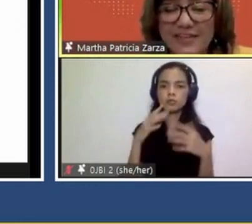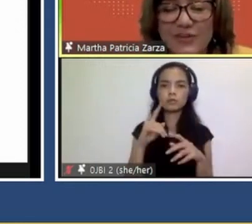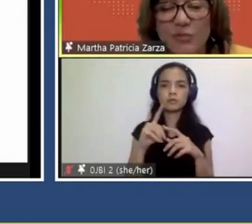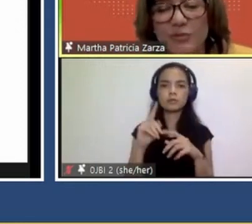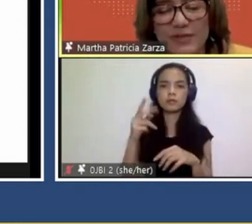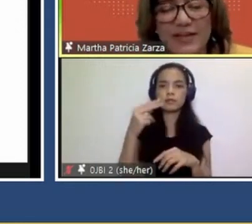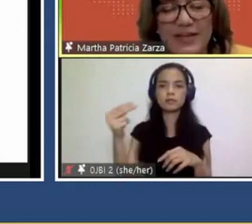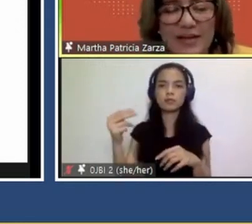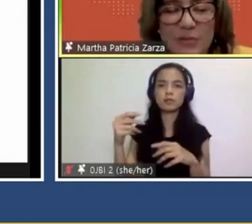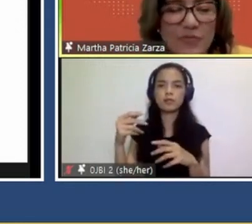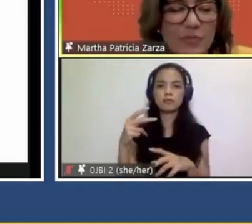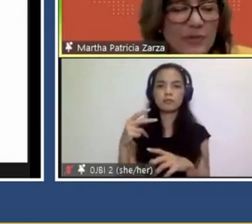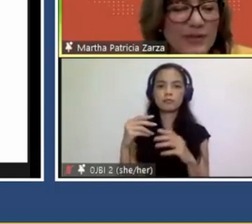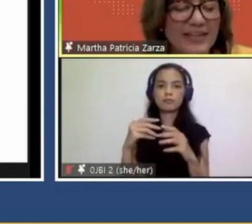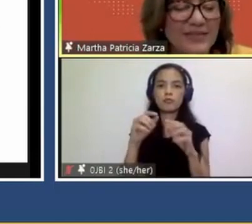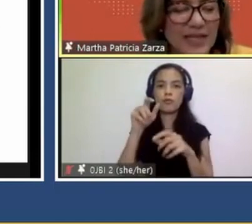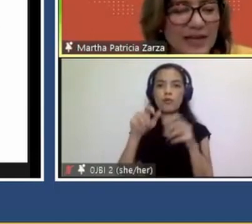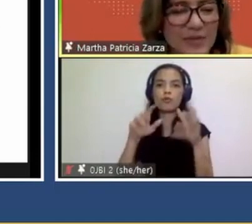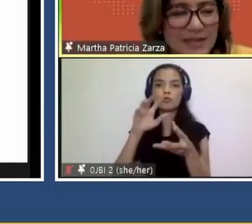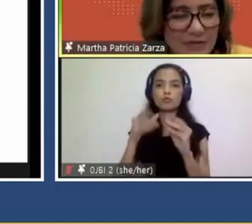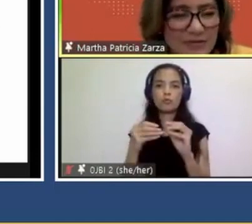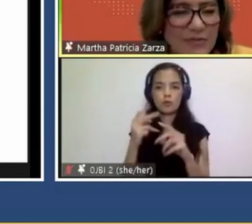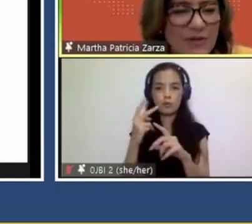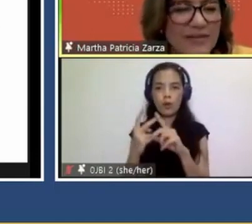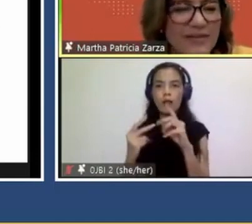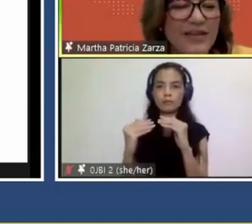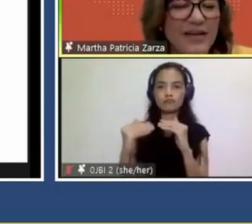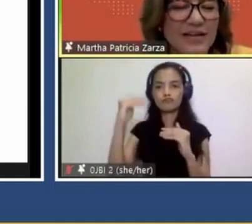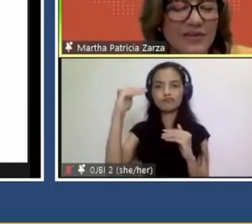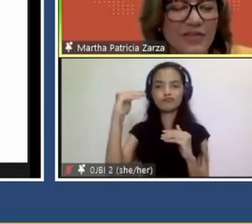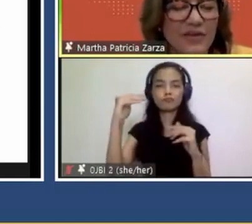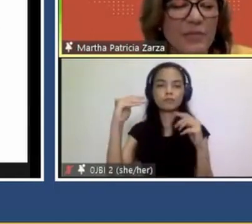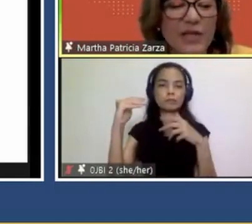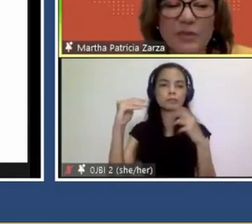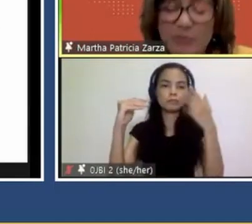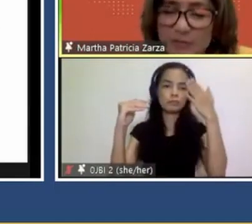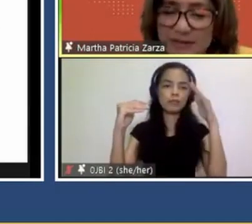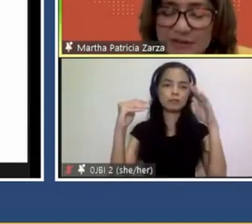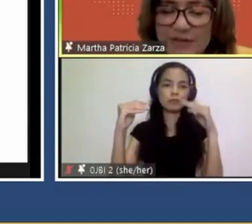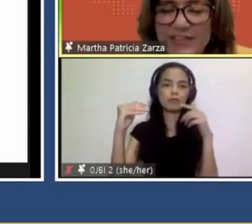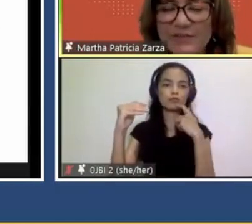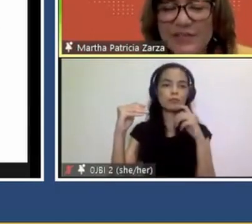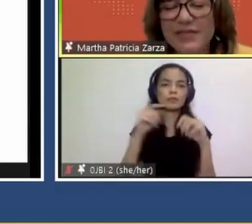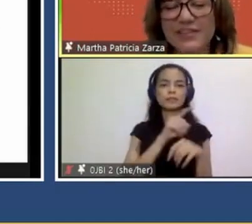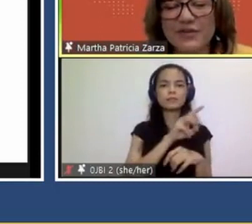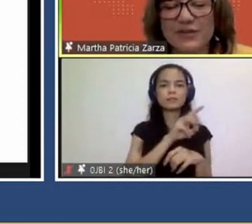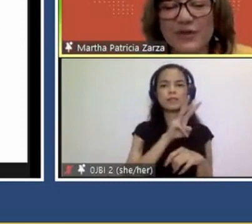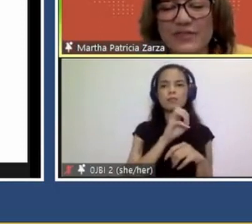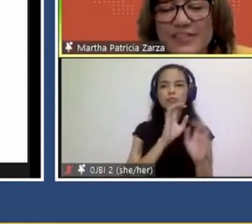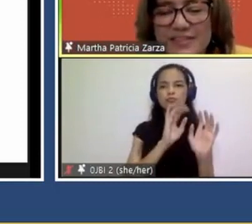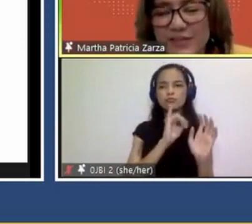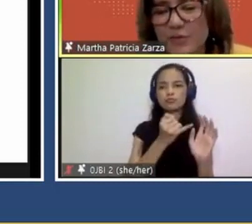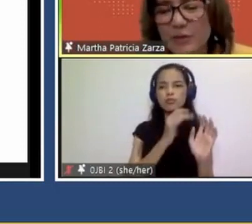Indonesia has the double amount of people that we have in Mexico. It's 130 million people in Mexico, living in Mexico,